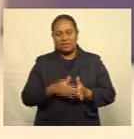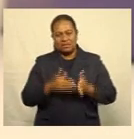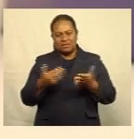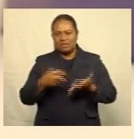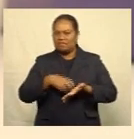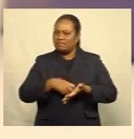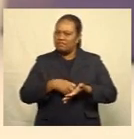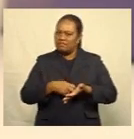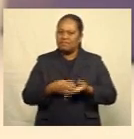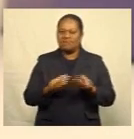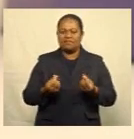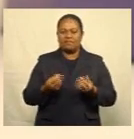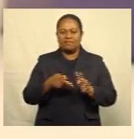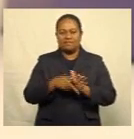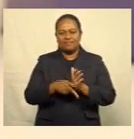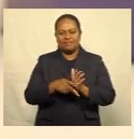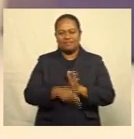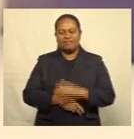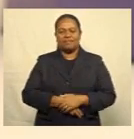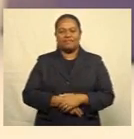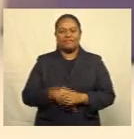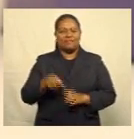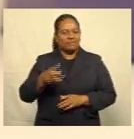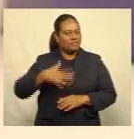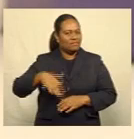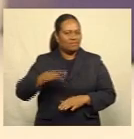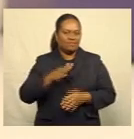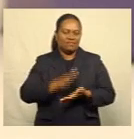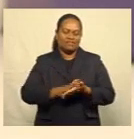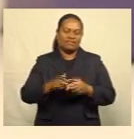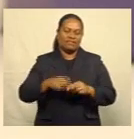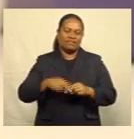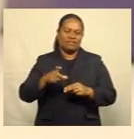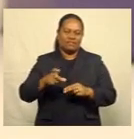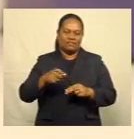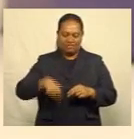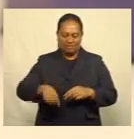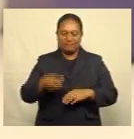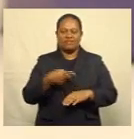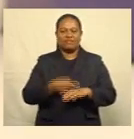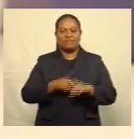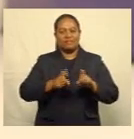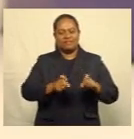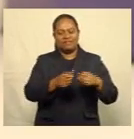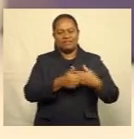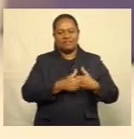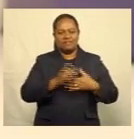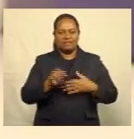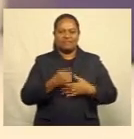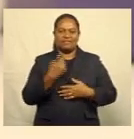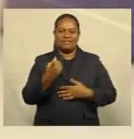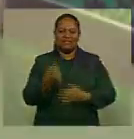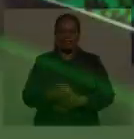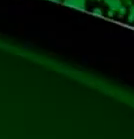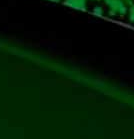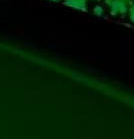in commodity prices. That's all from HFC Bank for this week. Stay safe and take care.